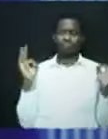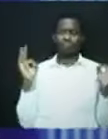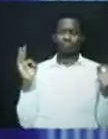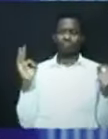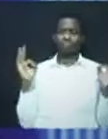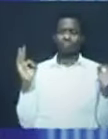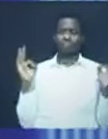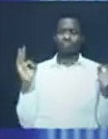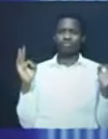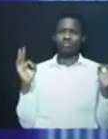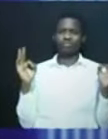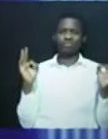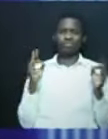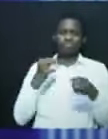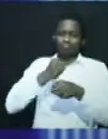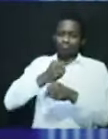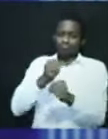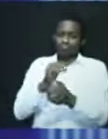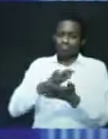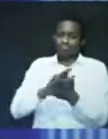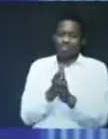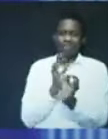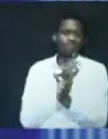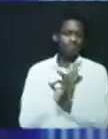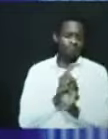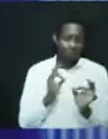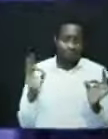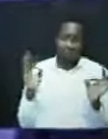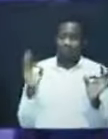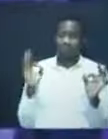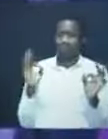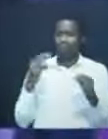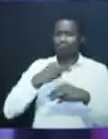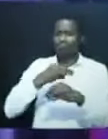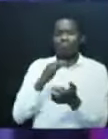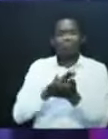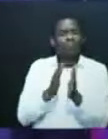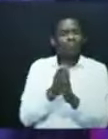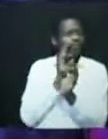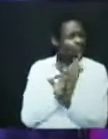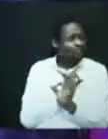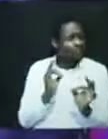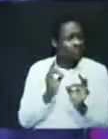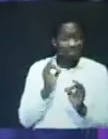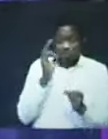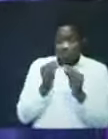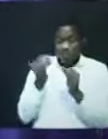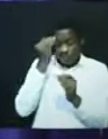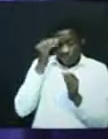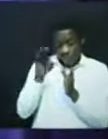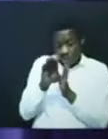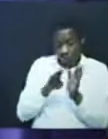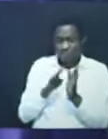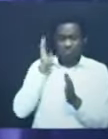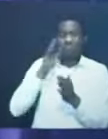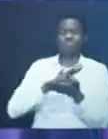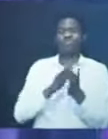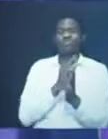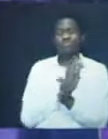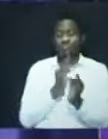It sets free. It sets free. And when the Apostle Paul was leaving